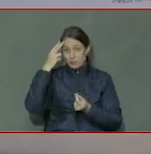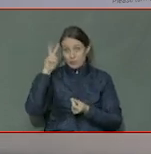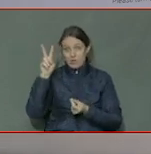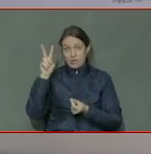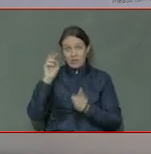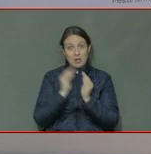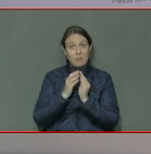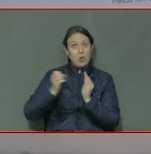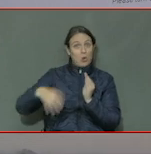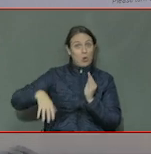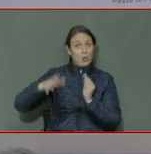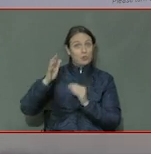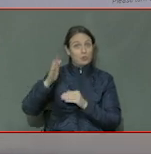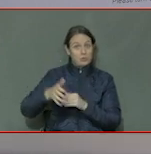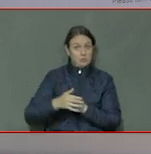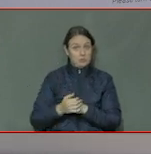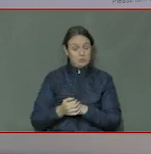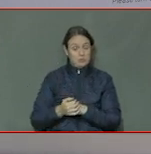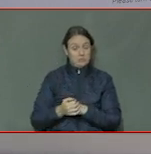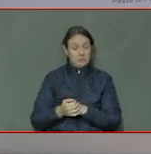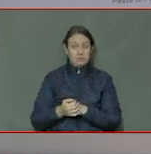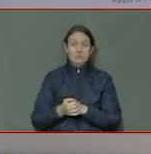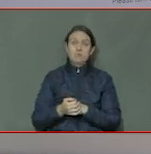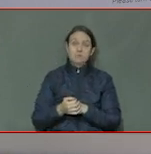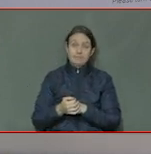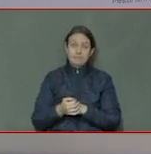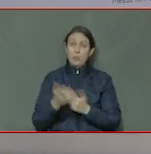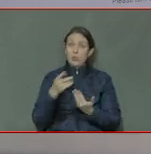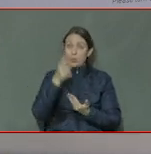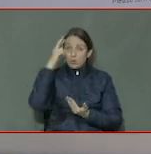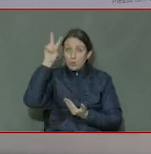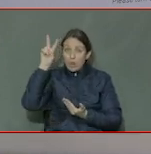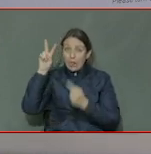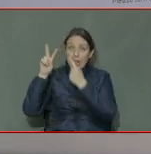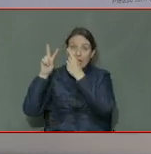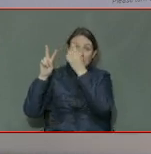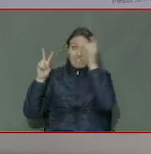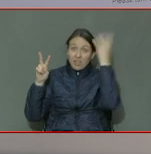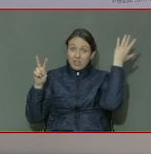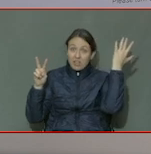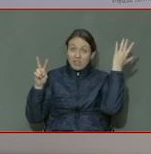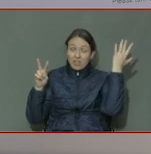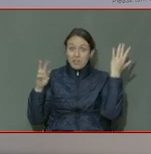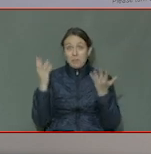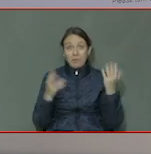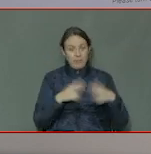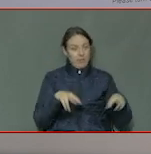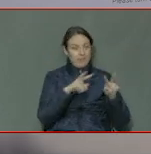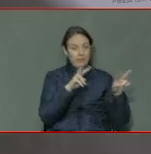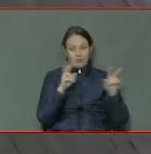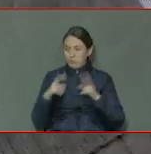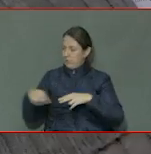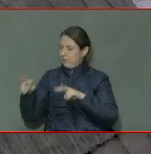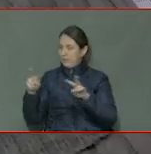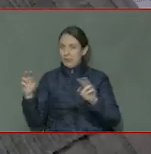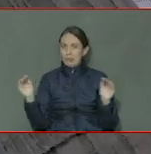marks if you don't square. Or if you don't square, maybe the two values will then be equal, and then you're